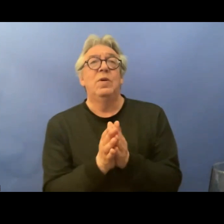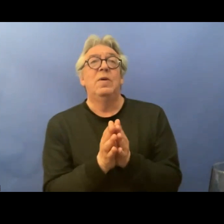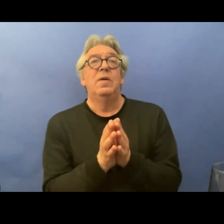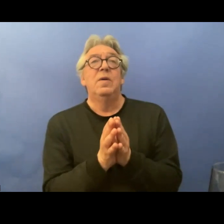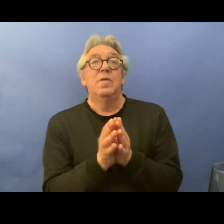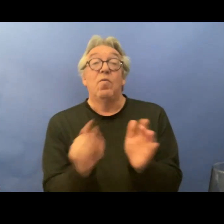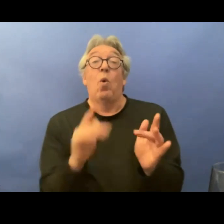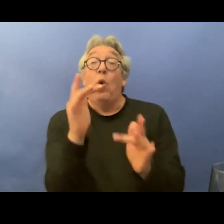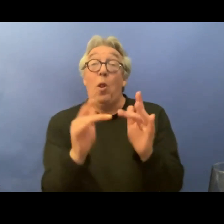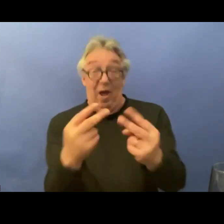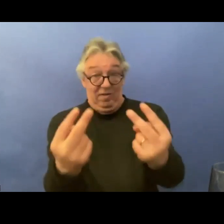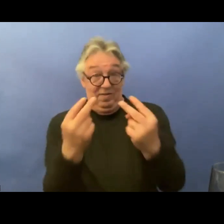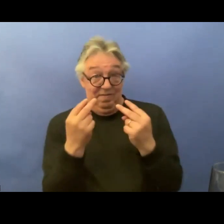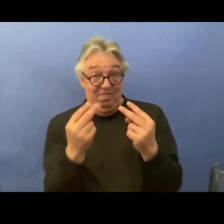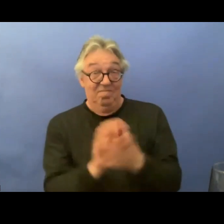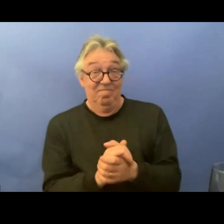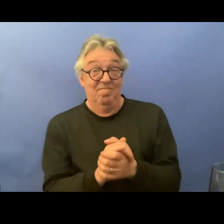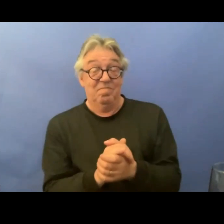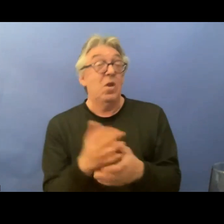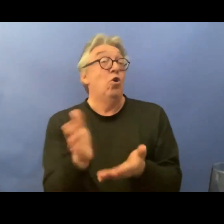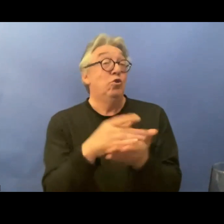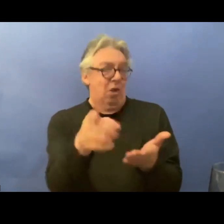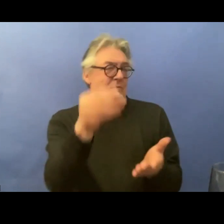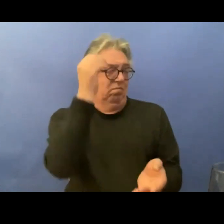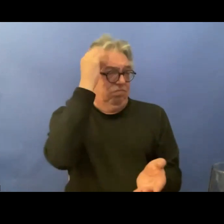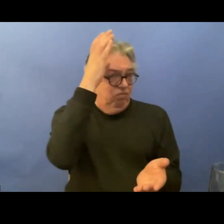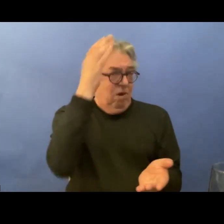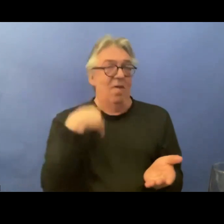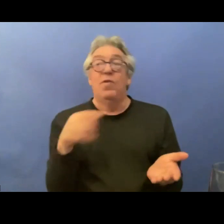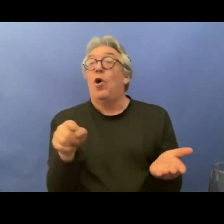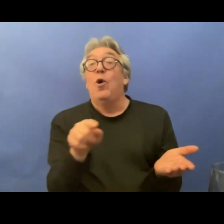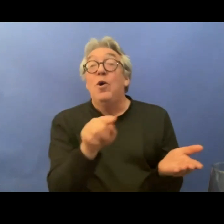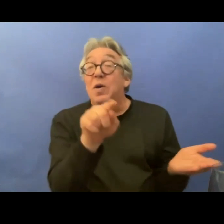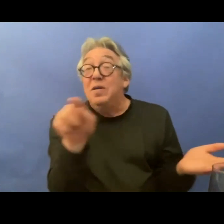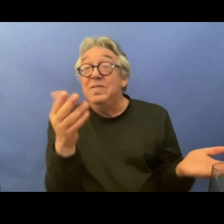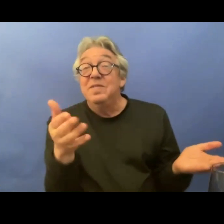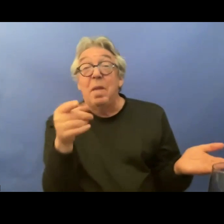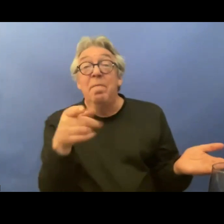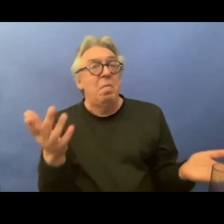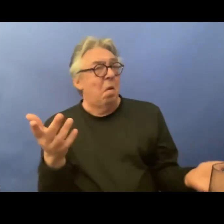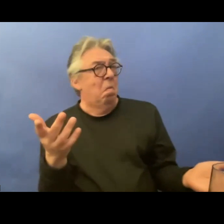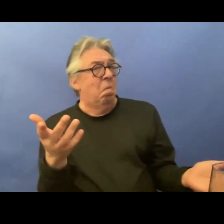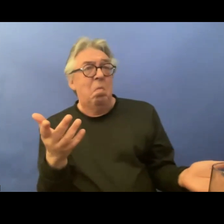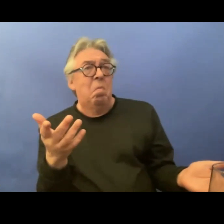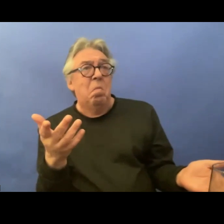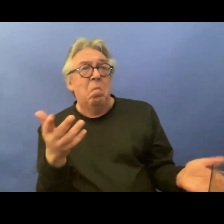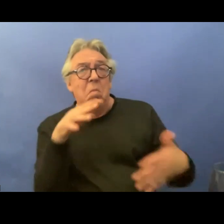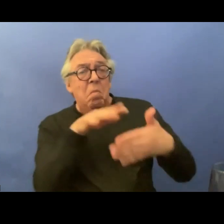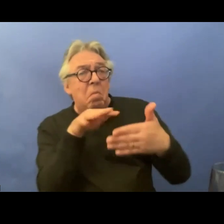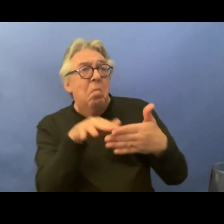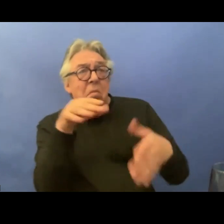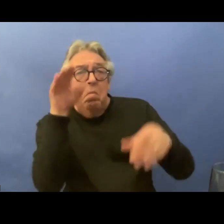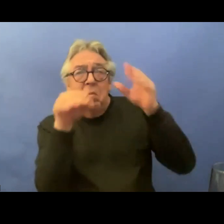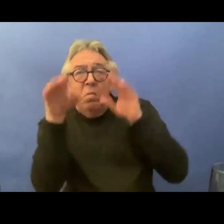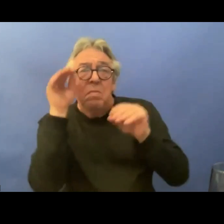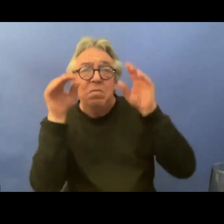online. I'm sure there are colleagues that are very familiar with the issues, and there are colleagues that are still relatively new. So for the sake of